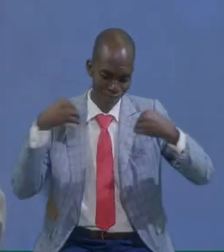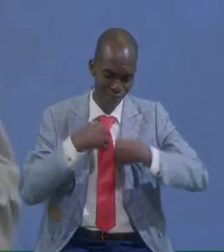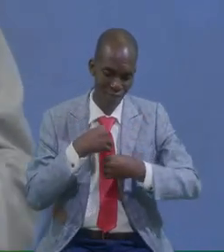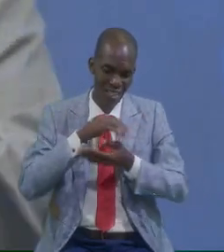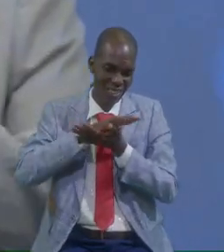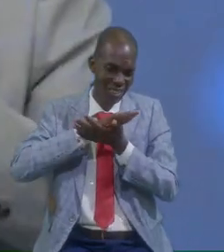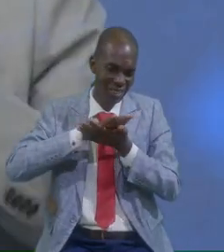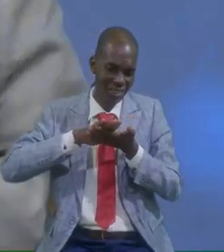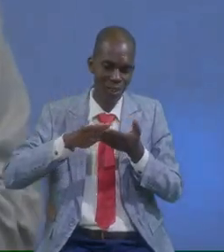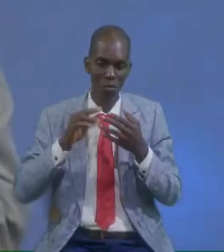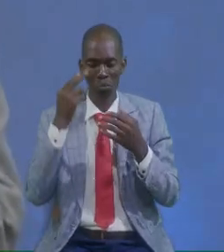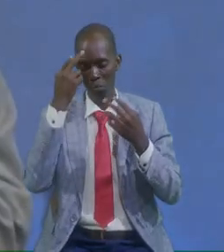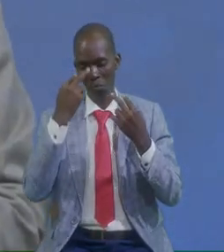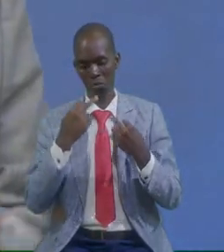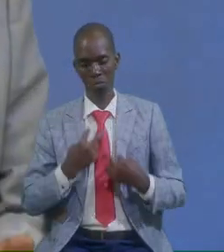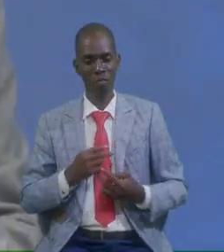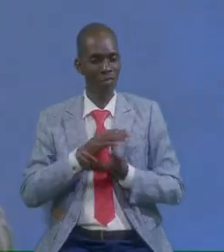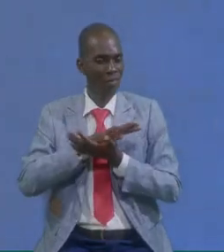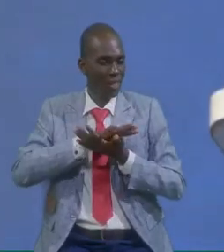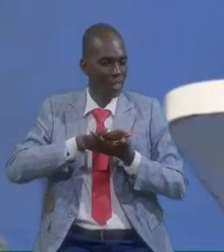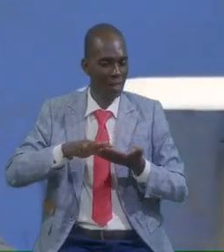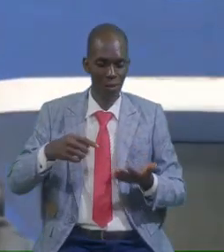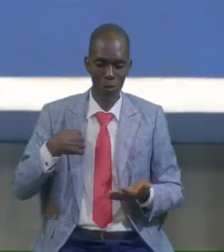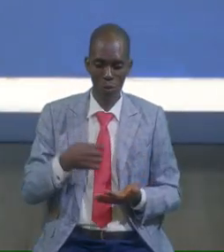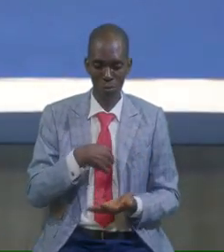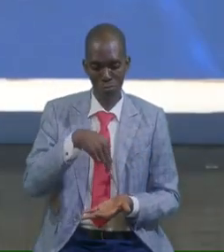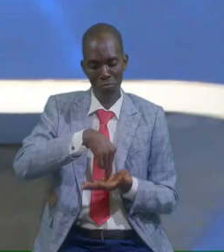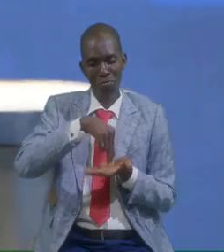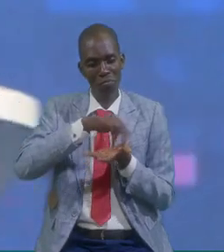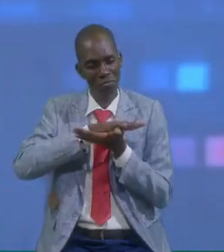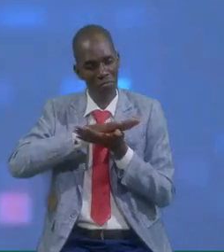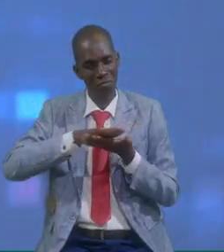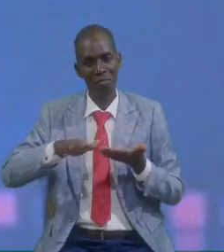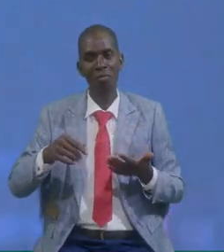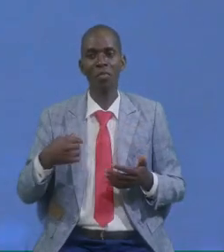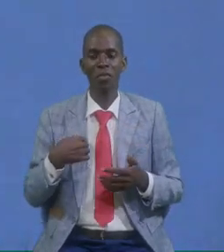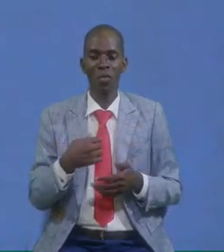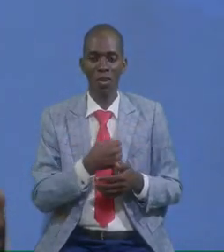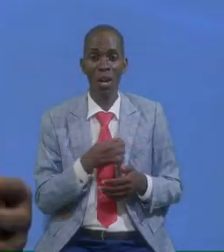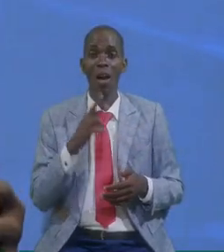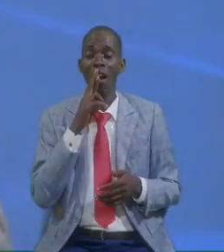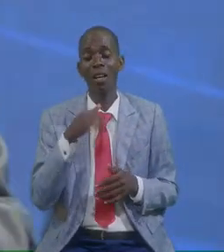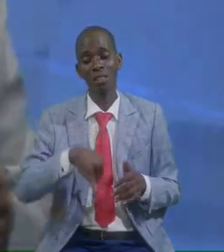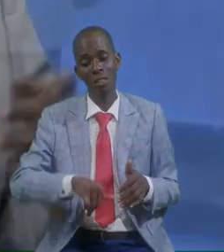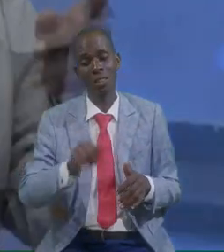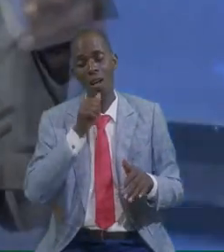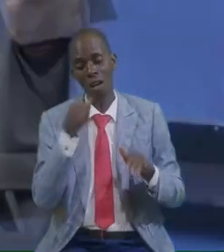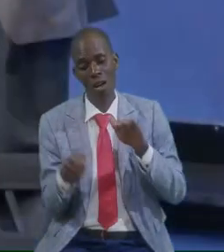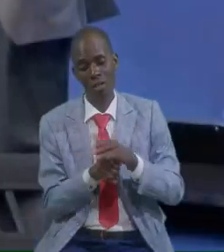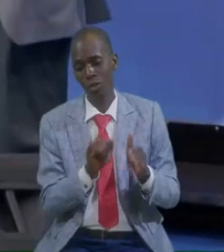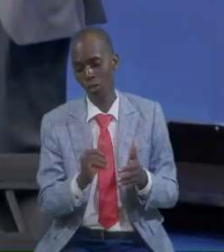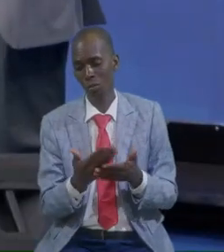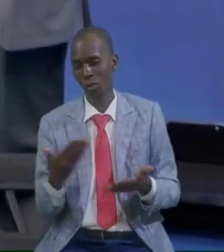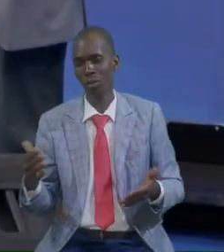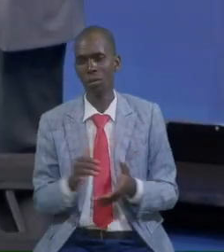nice. We stand nice. We're hiding something. And then somebody will say, are